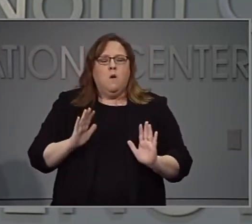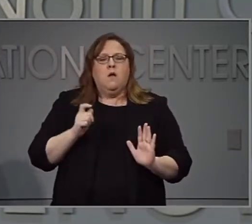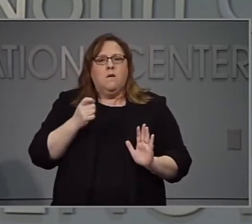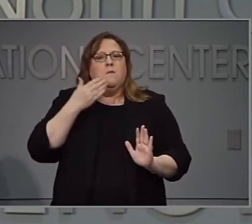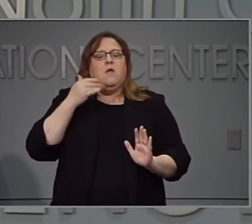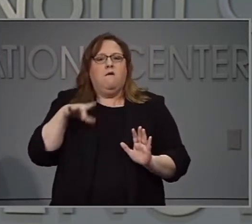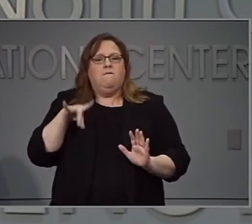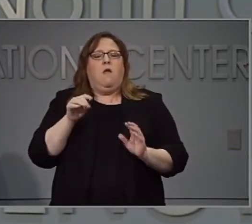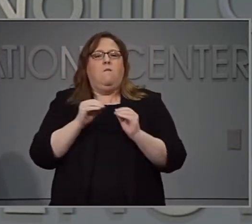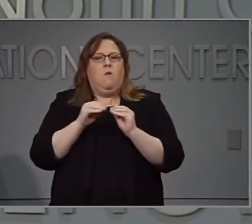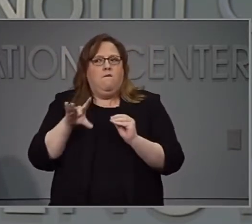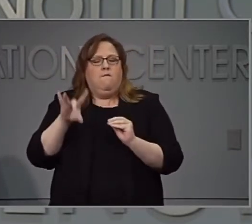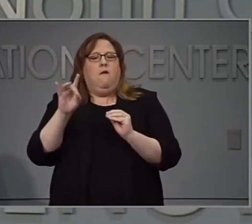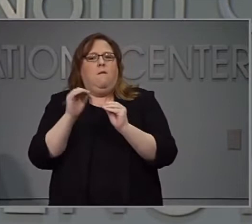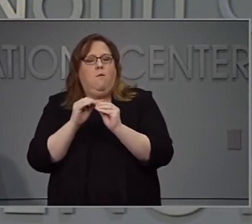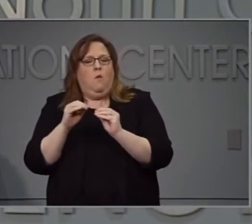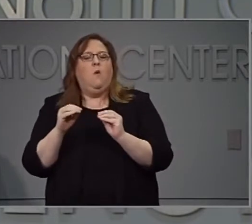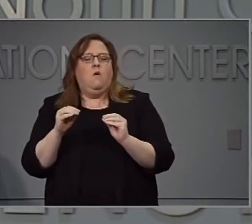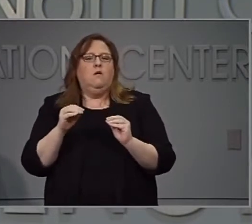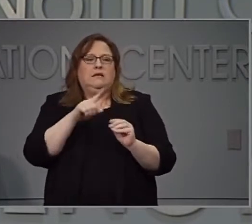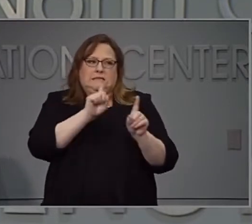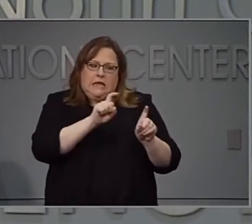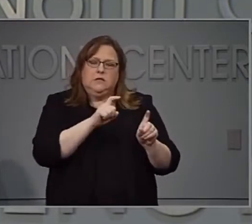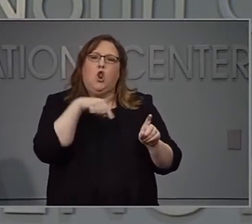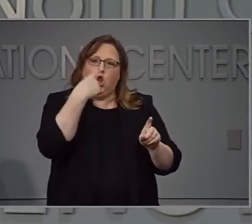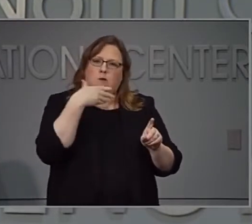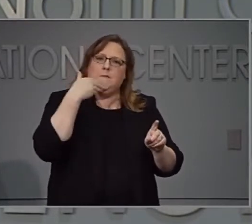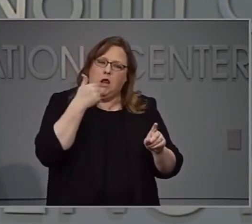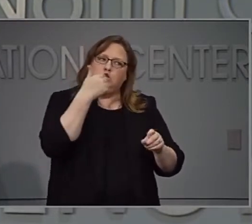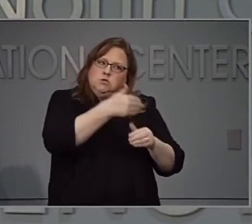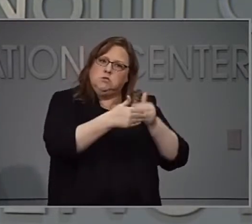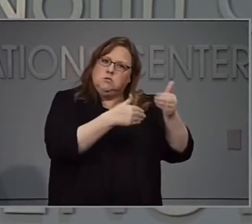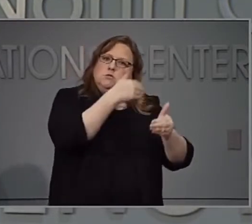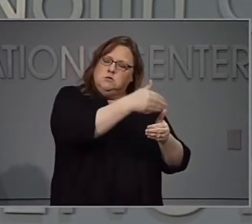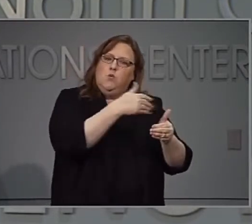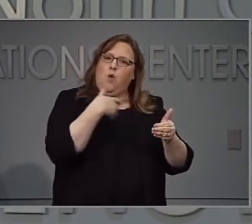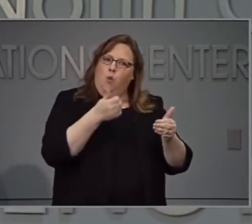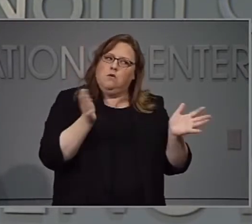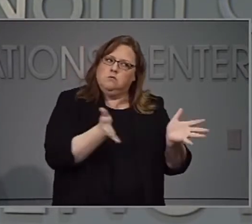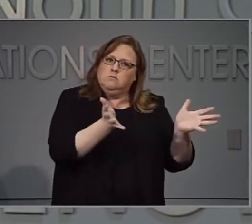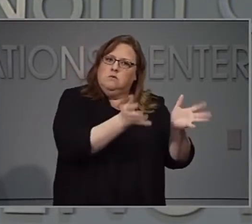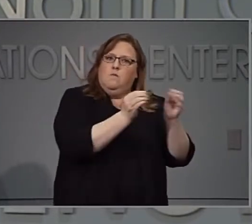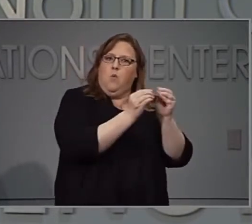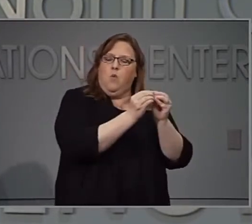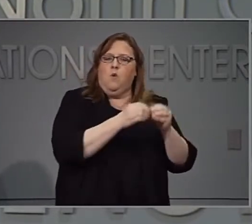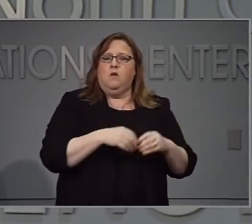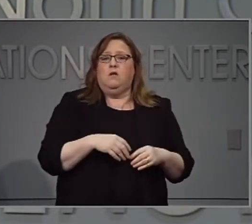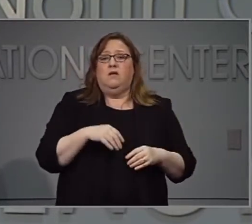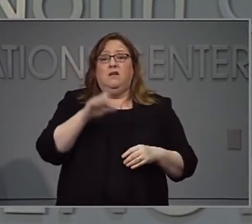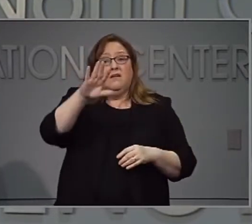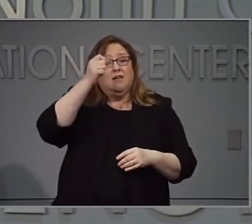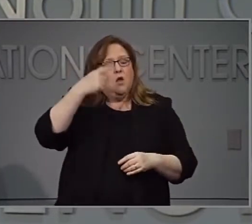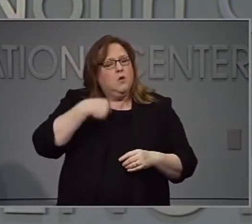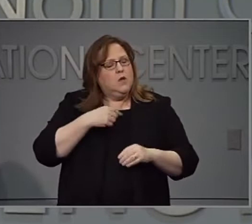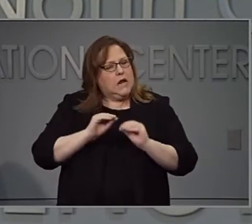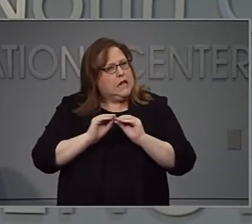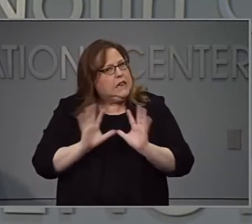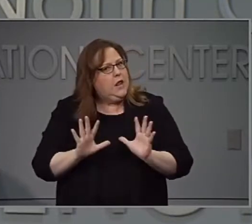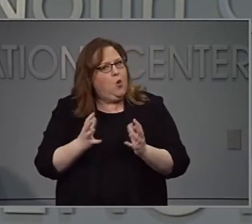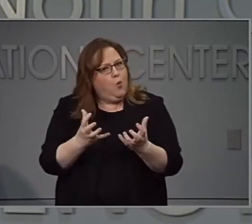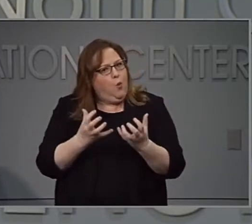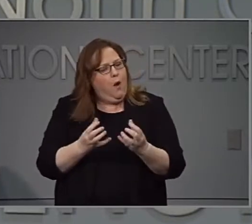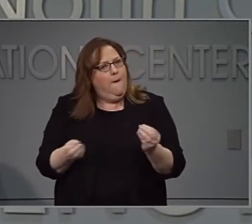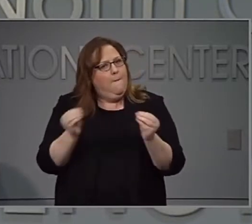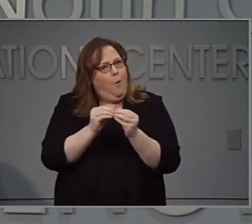testing process, and we're going to continue to bolster it. We do want more help with the federal government, and the biggest help they can provide